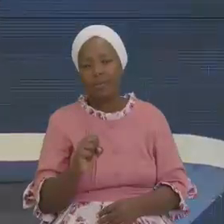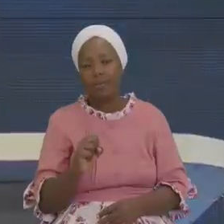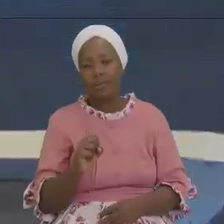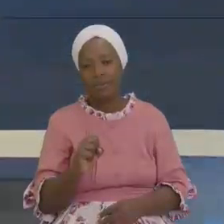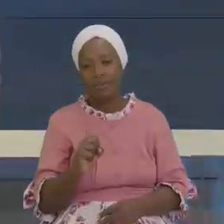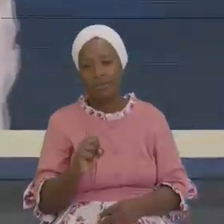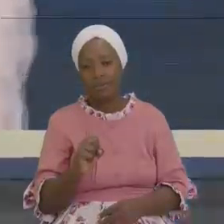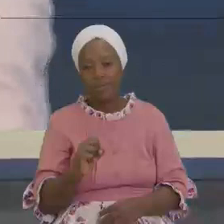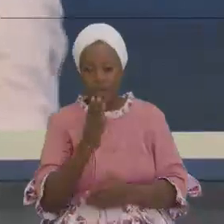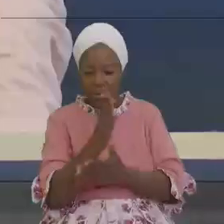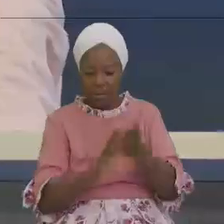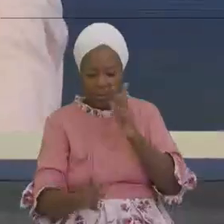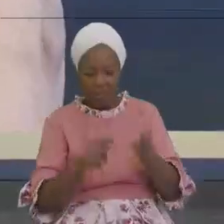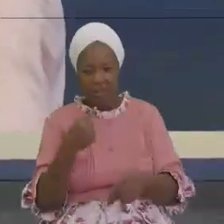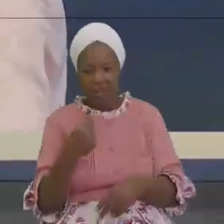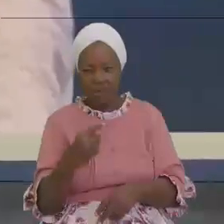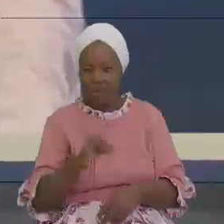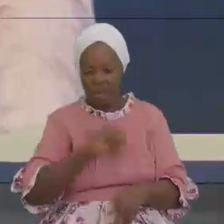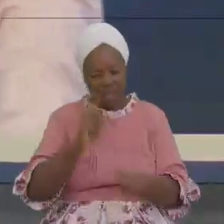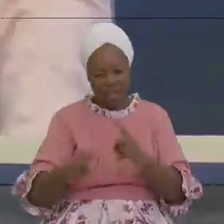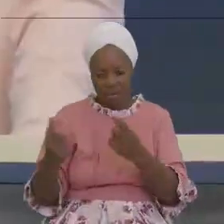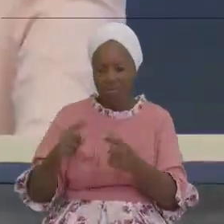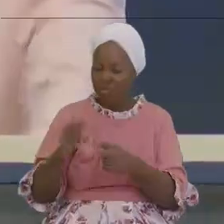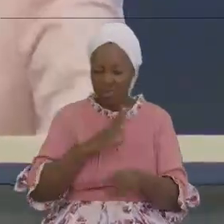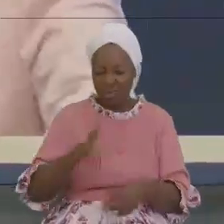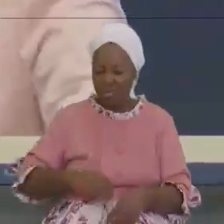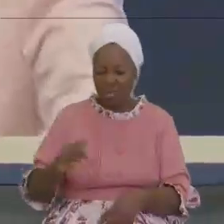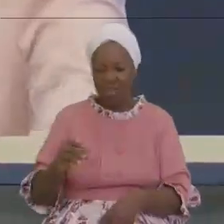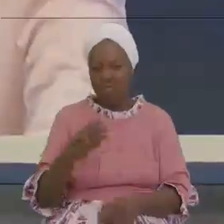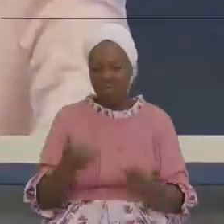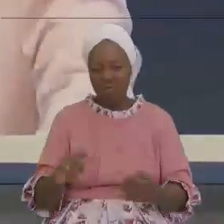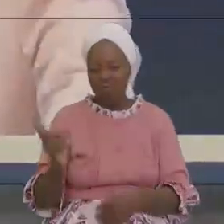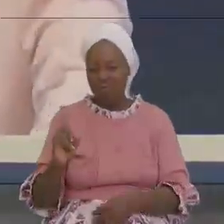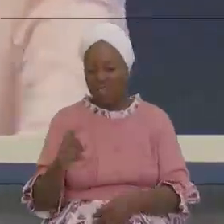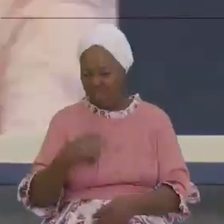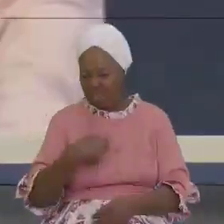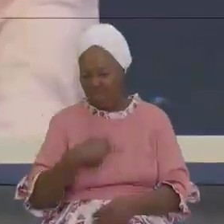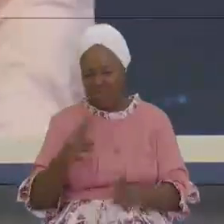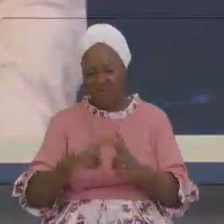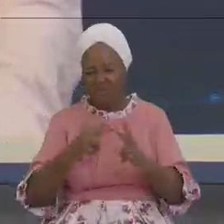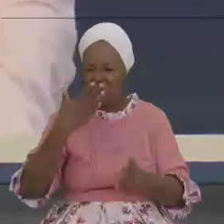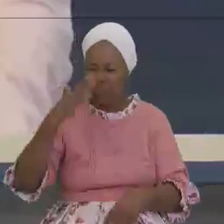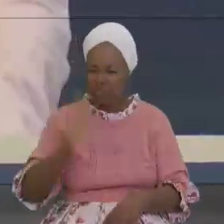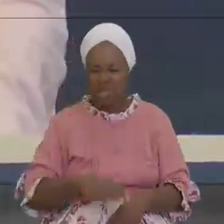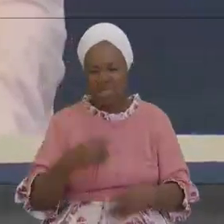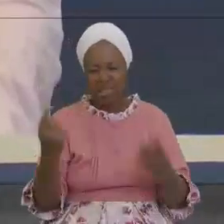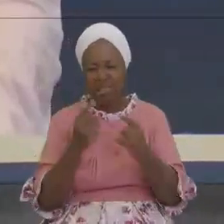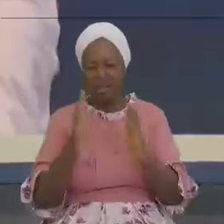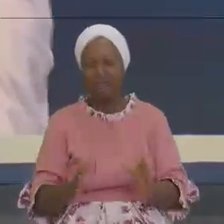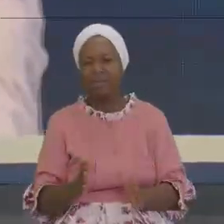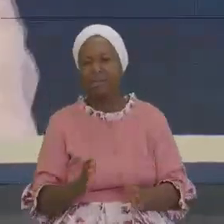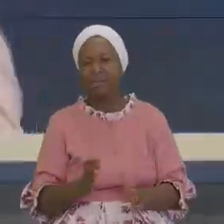Some people say, I cannot come to Christ now. I'm terrible as a sinner.